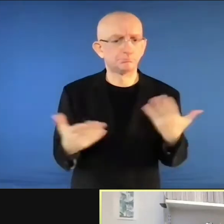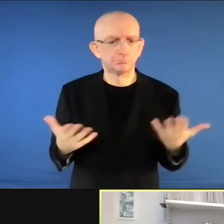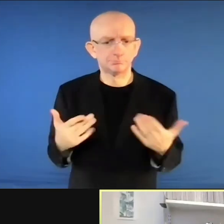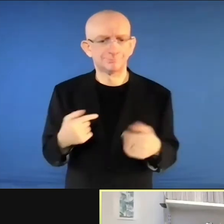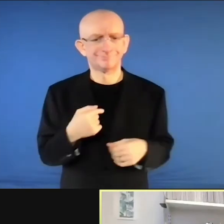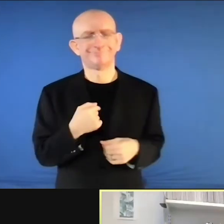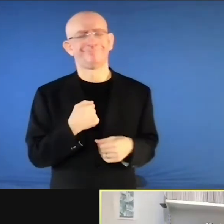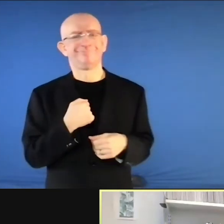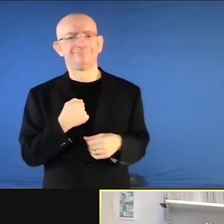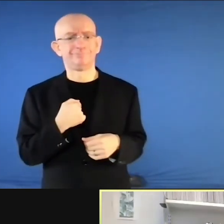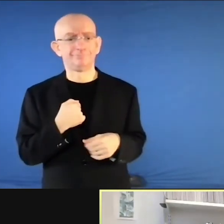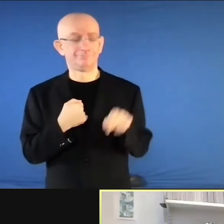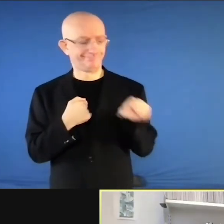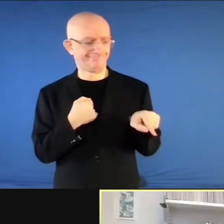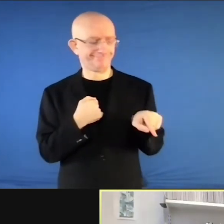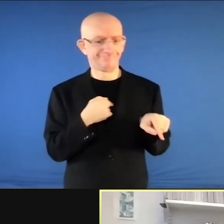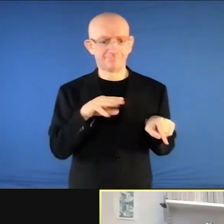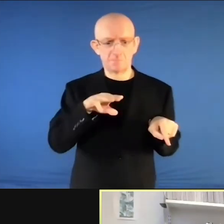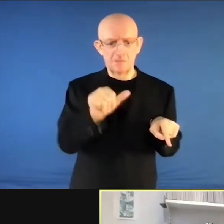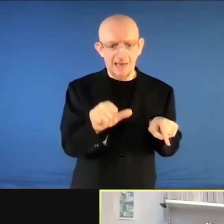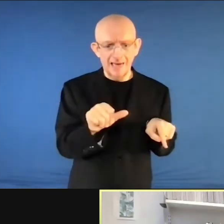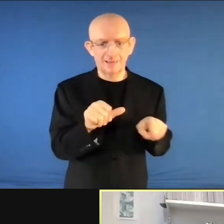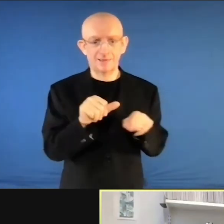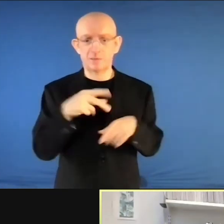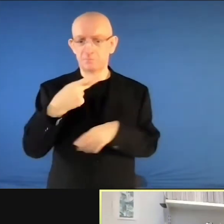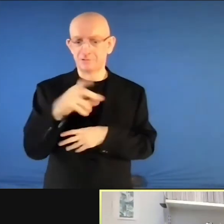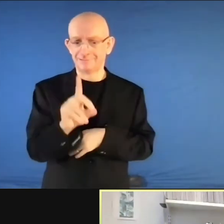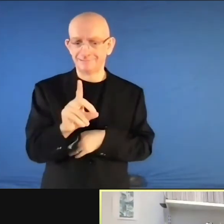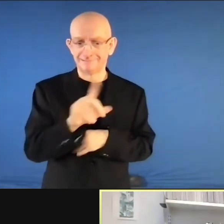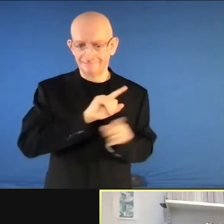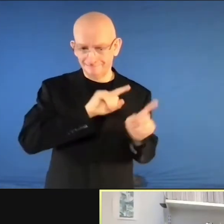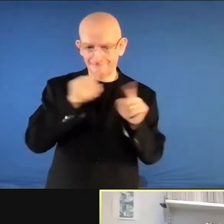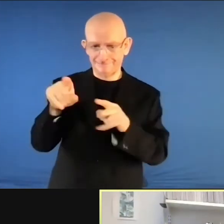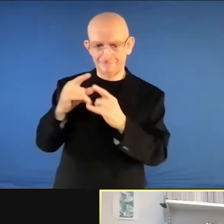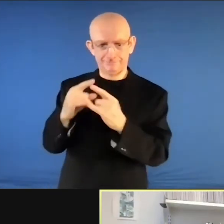even think of doing as a starting point.